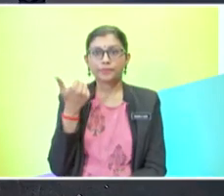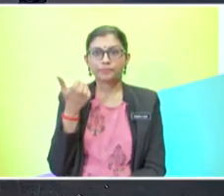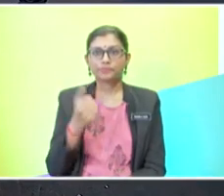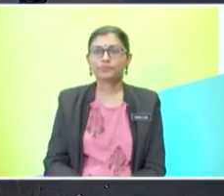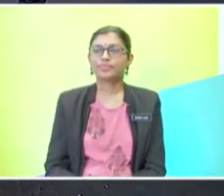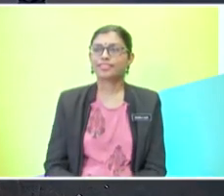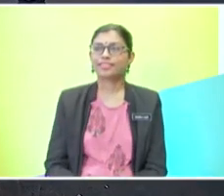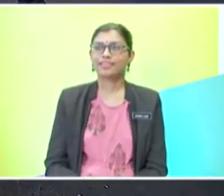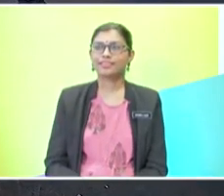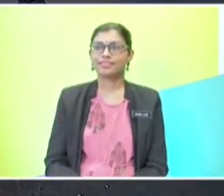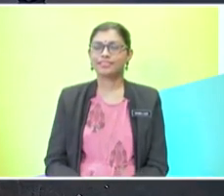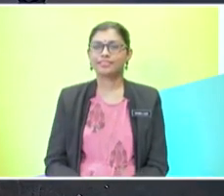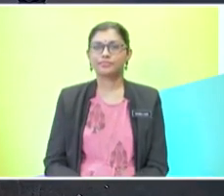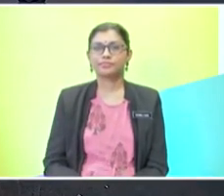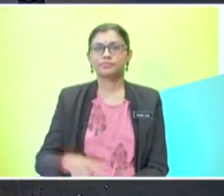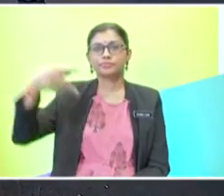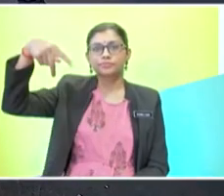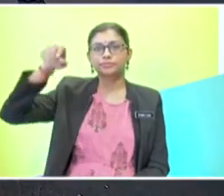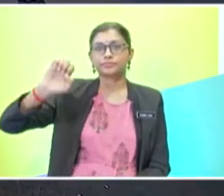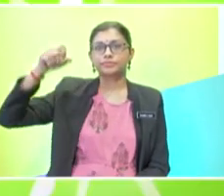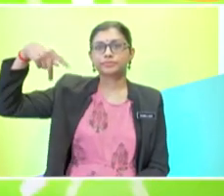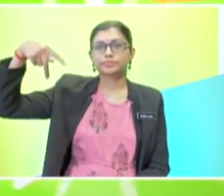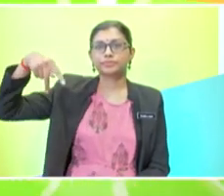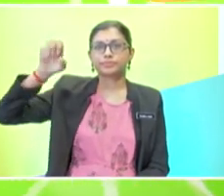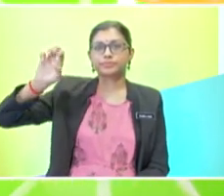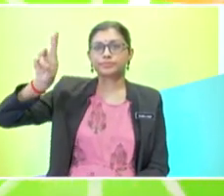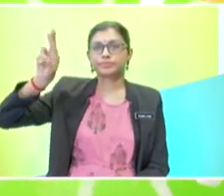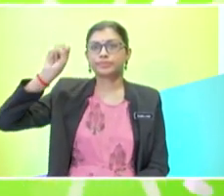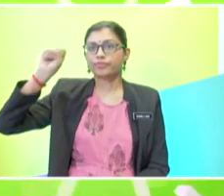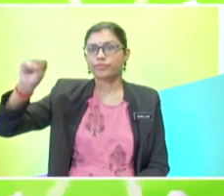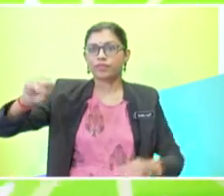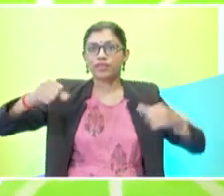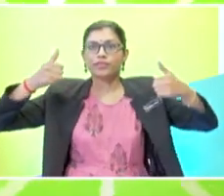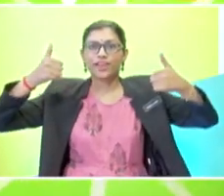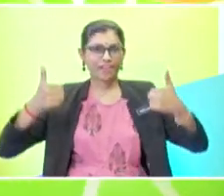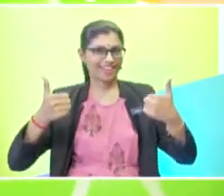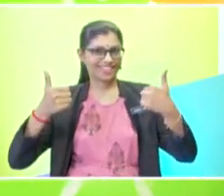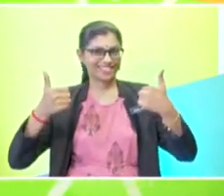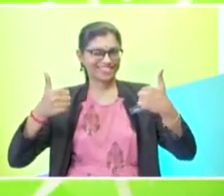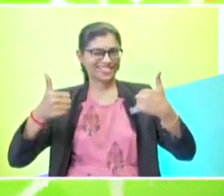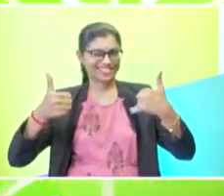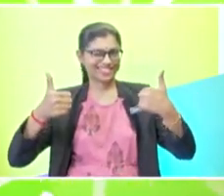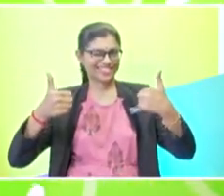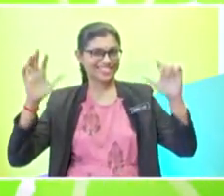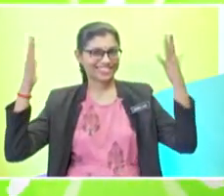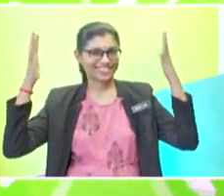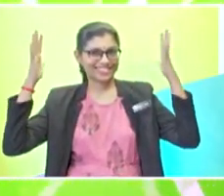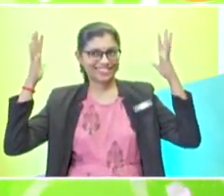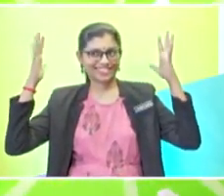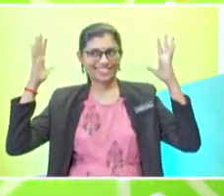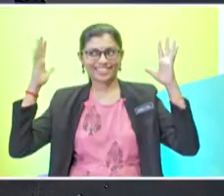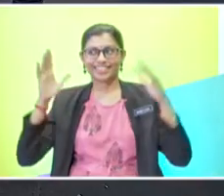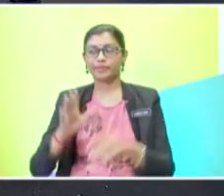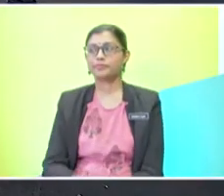the answers. Peppers, P-E-P-P-E-R-S. Good, well done, kids. Cling, cling, cling, cling, cling.